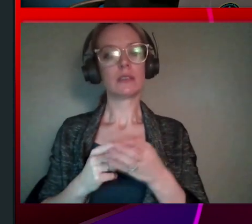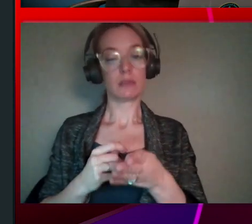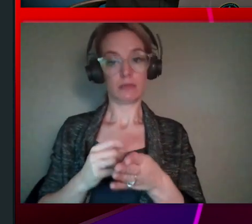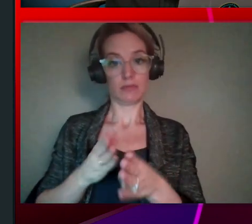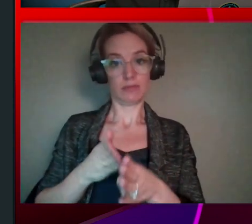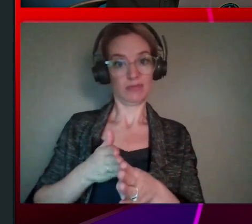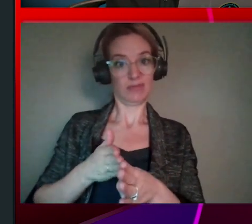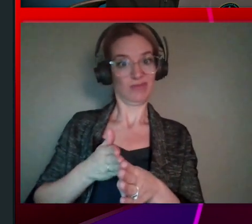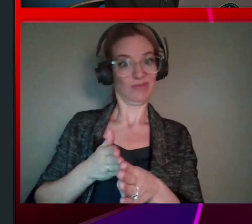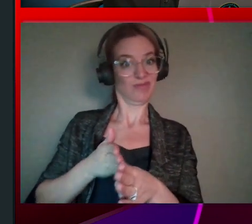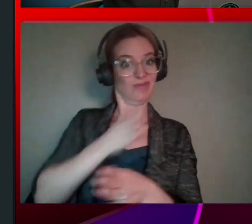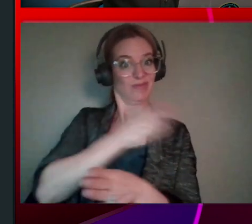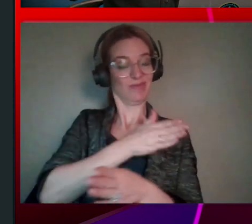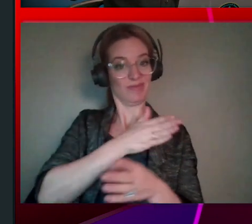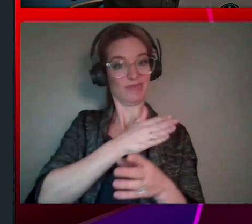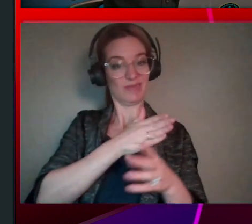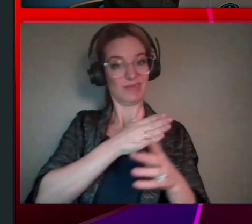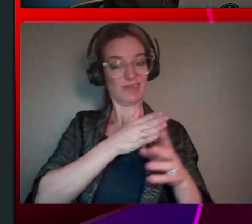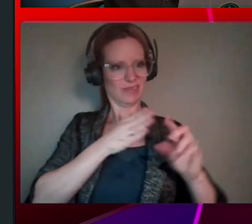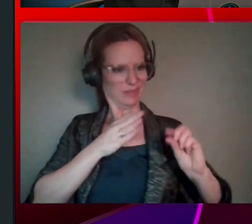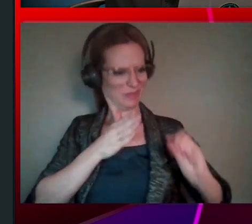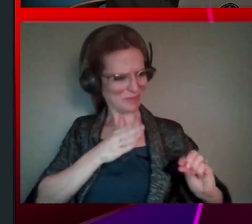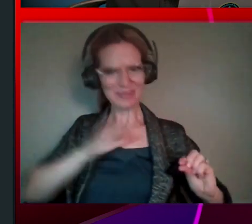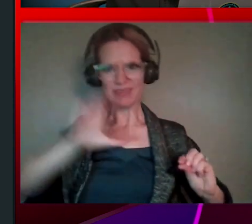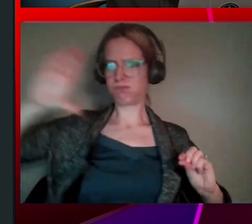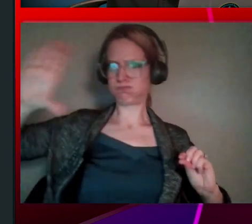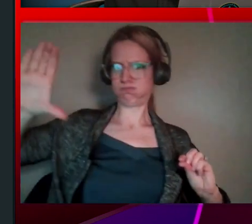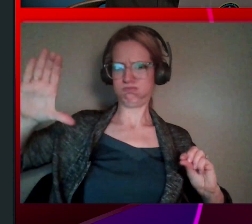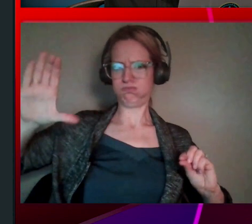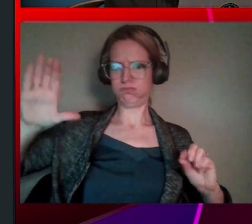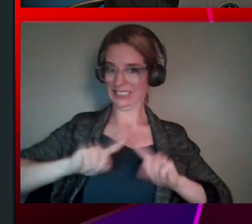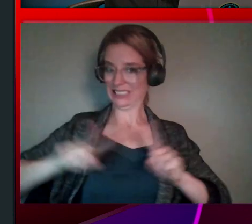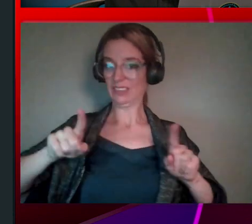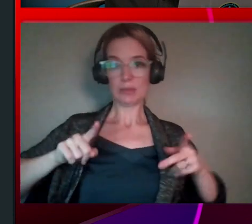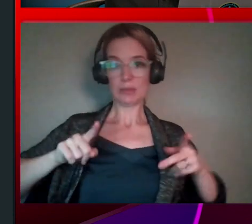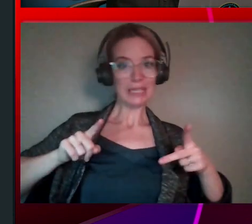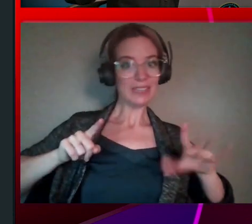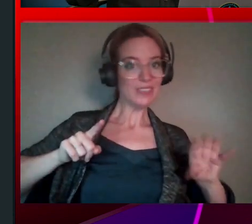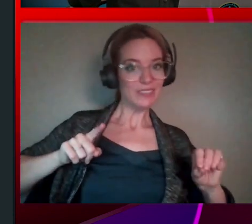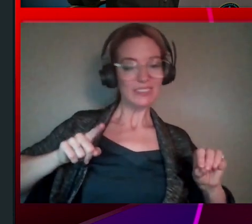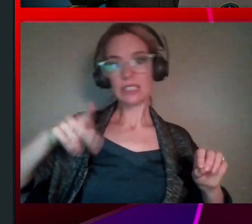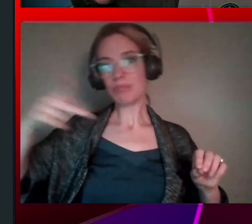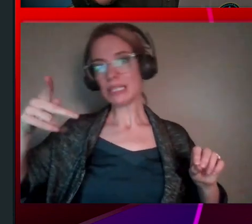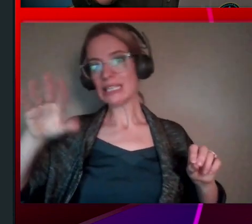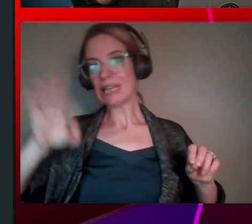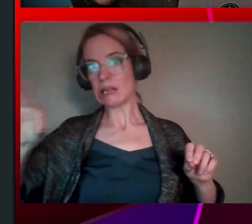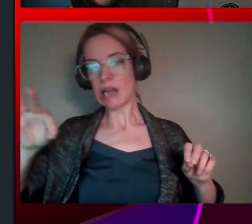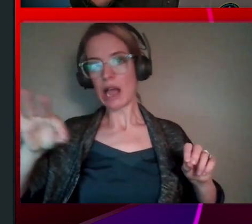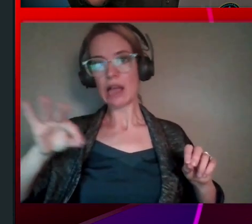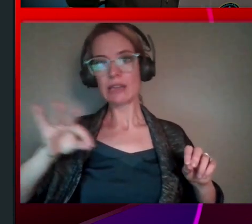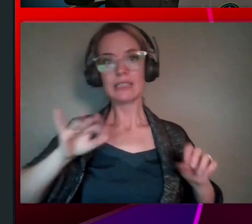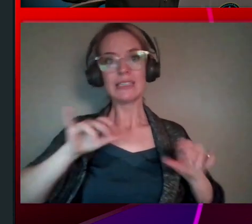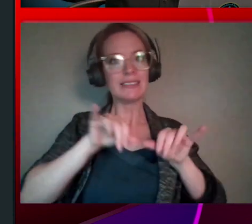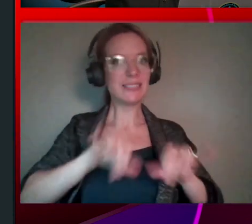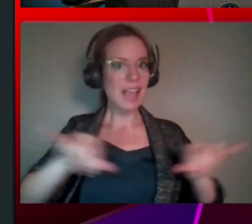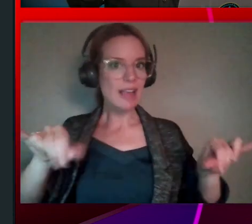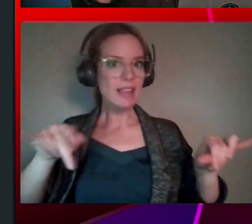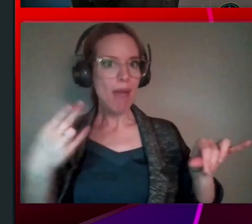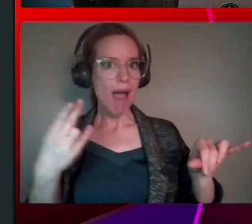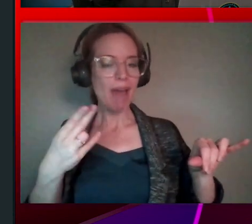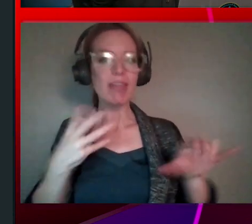super significant difference between your scale-up path and your pre-scaled path